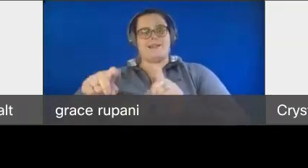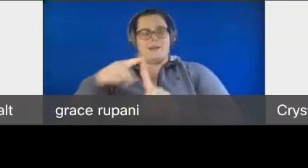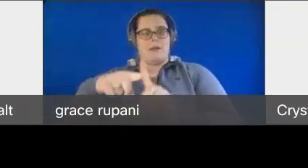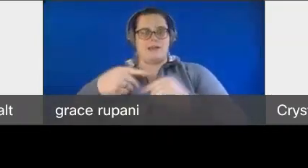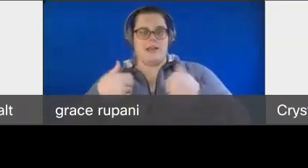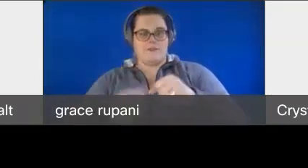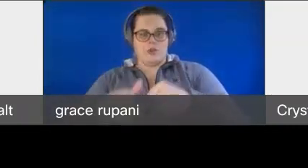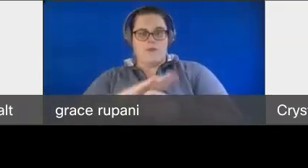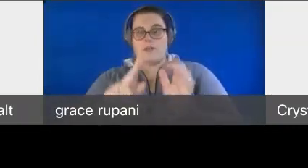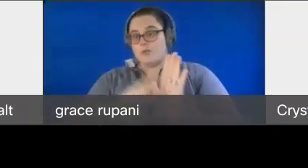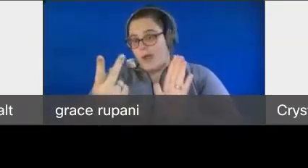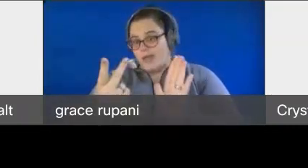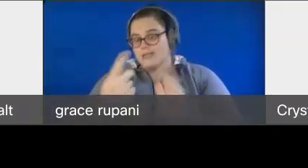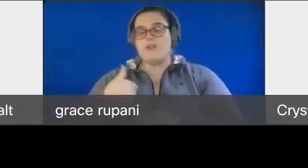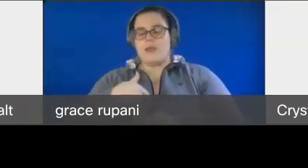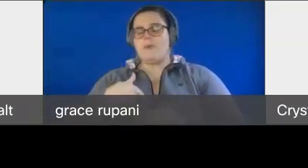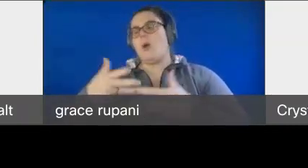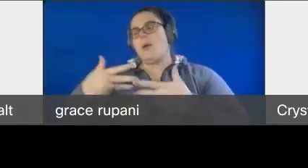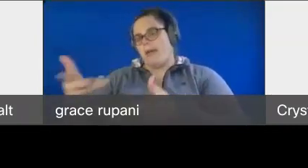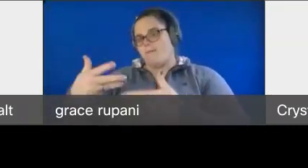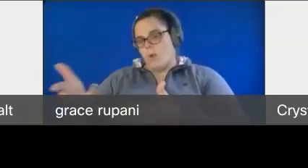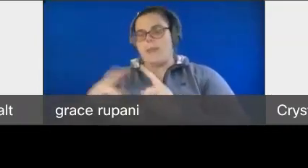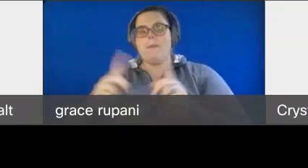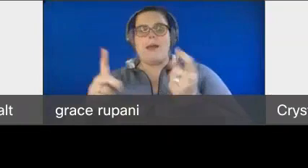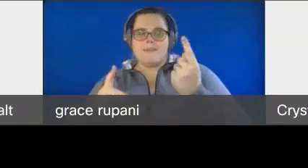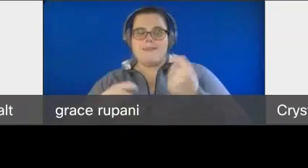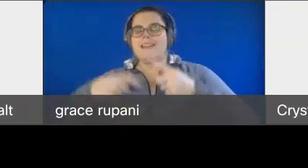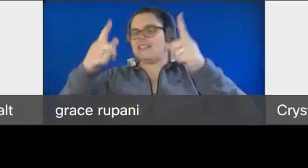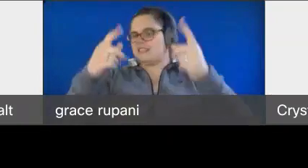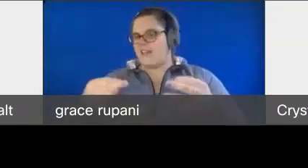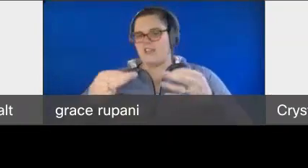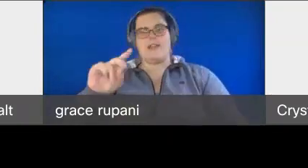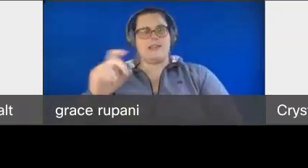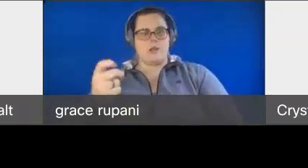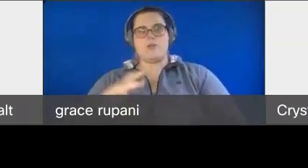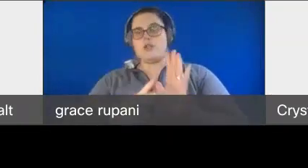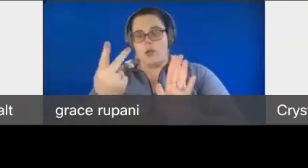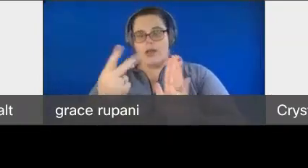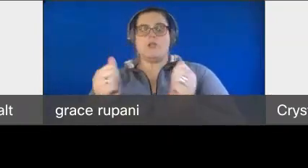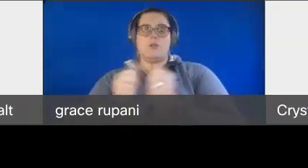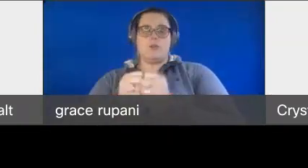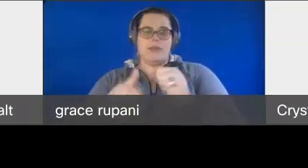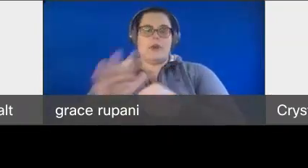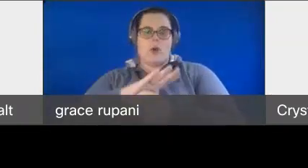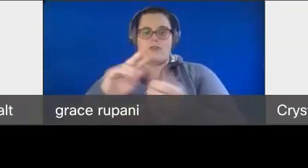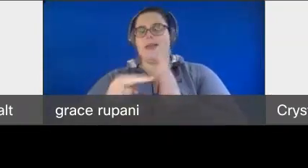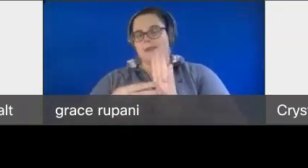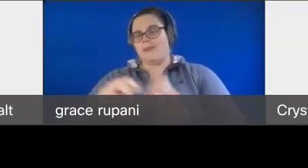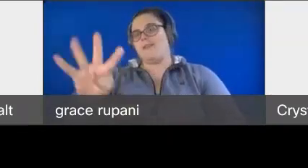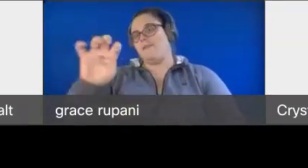but they were definitely diagnosed twice with COVID-19, so that brings our number to 429.